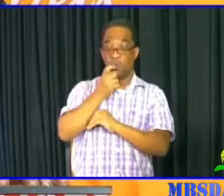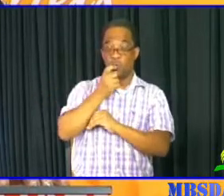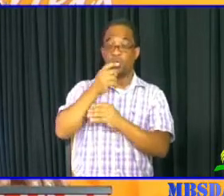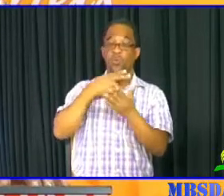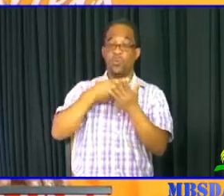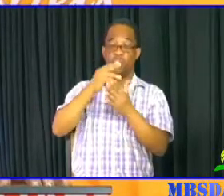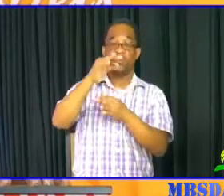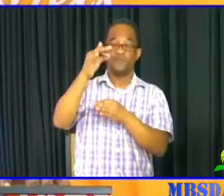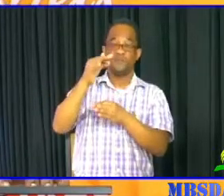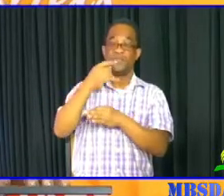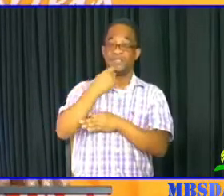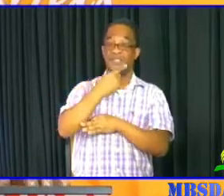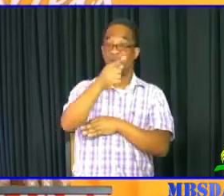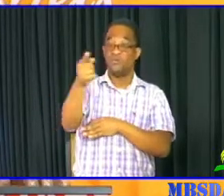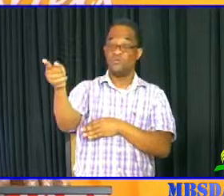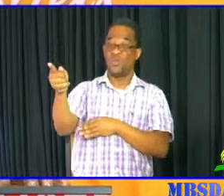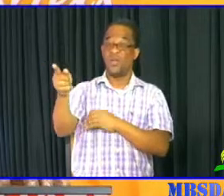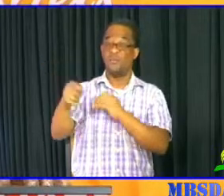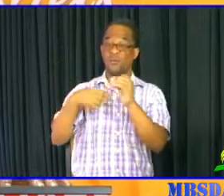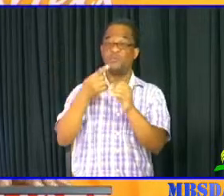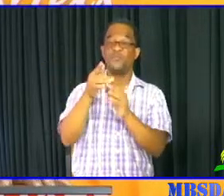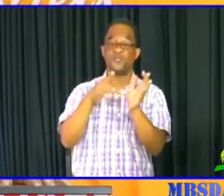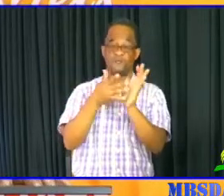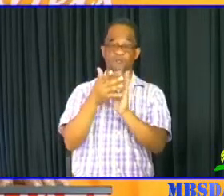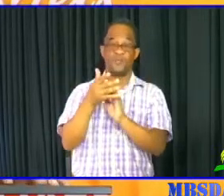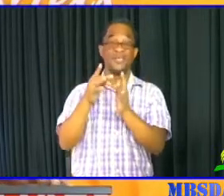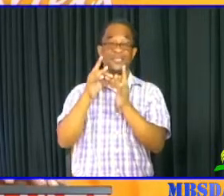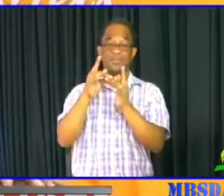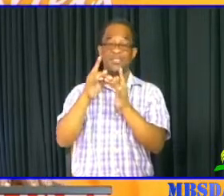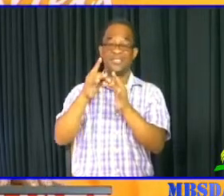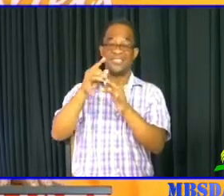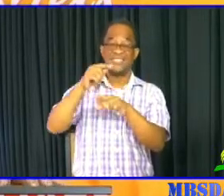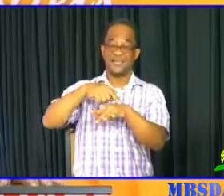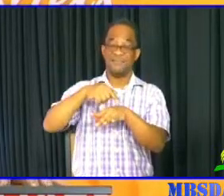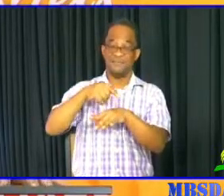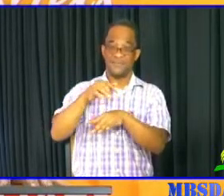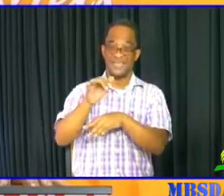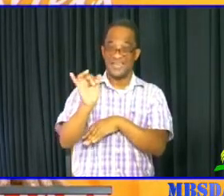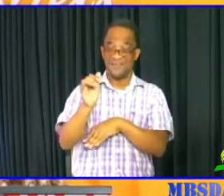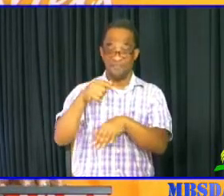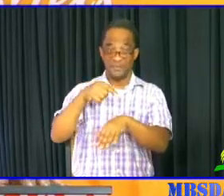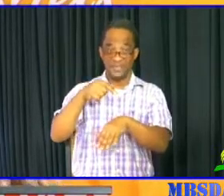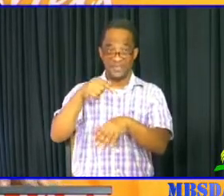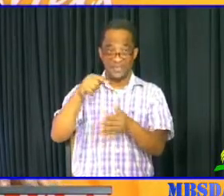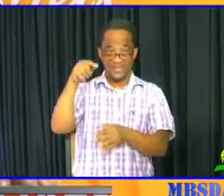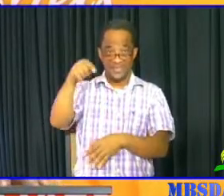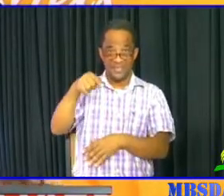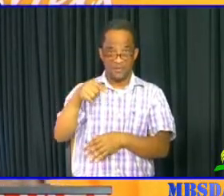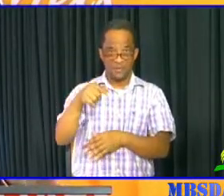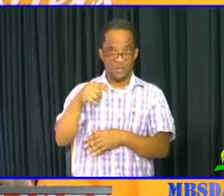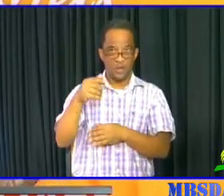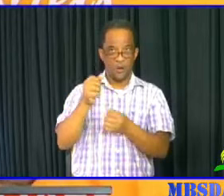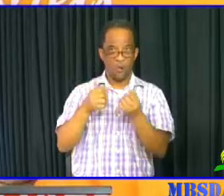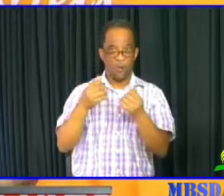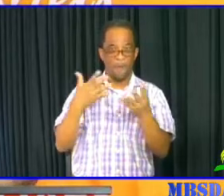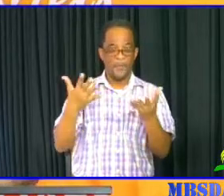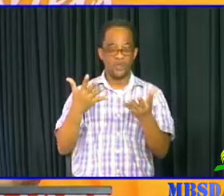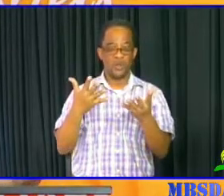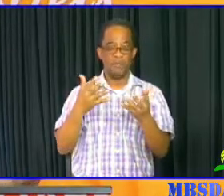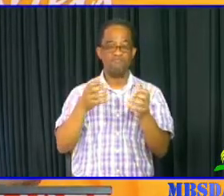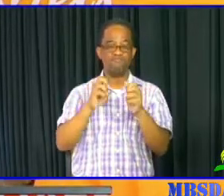to tell the world about Jesus, especially at a time like this when there is so much